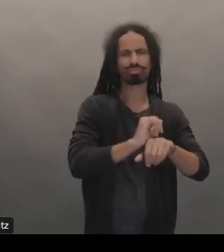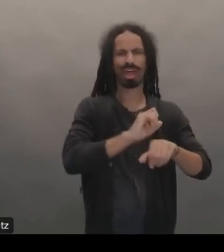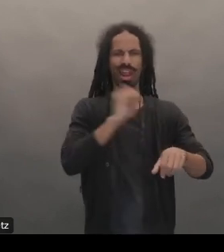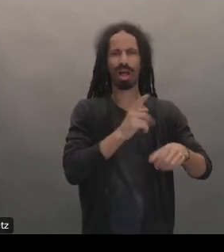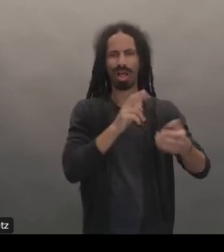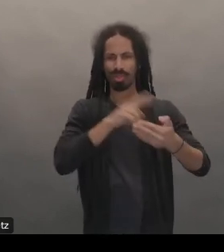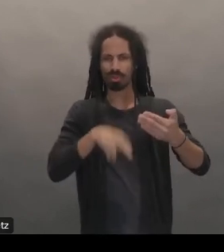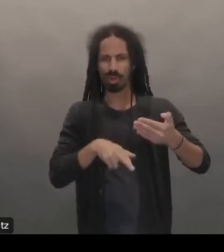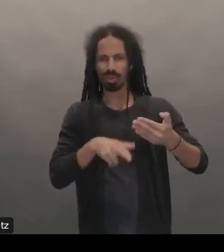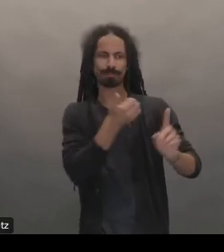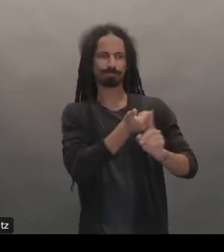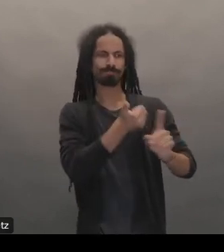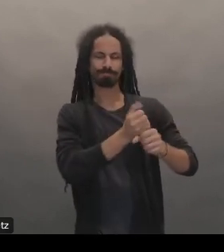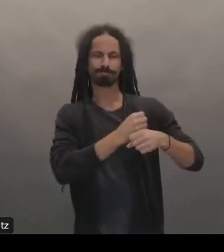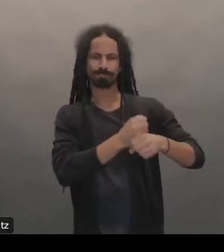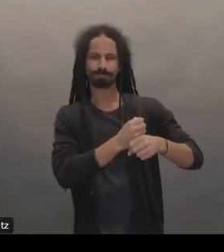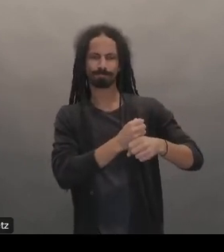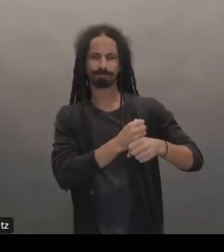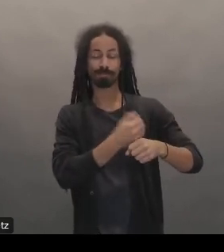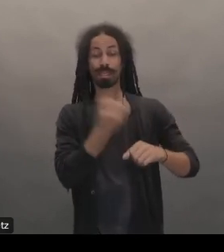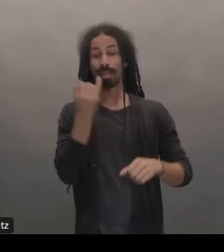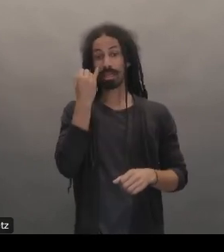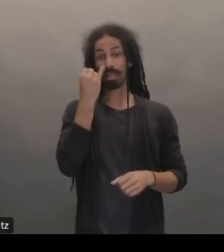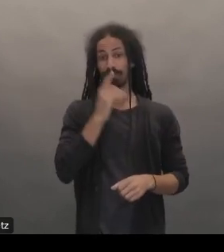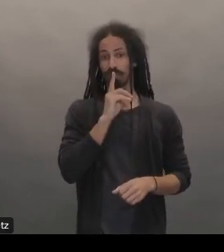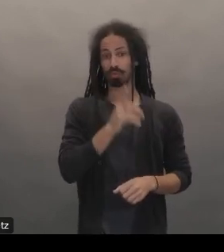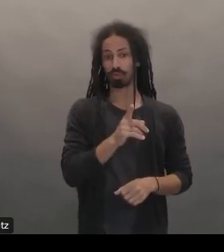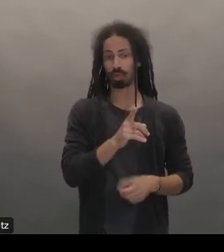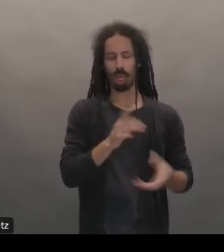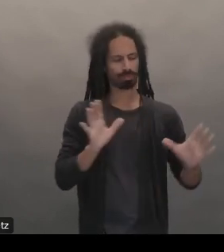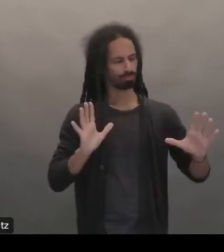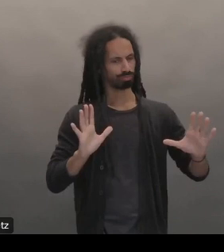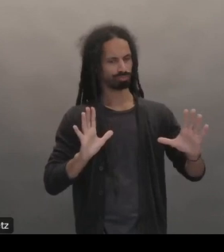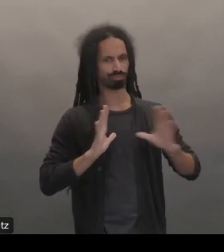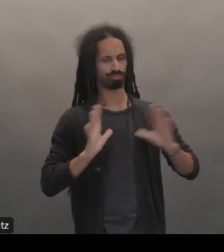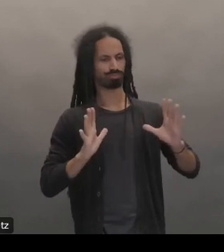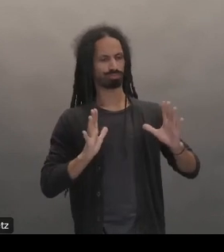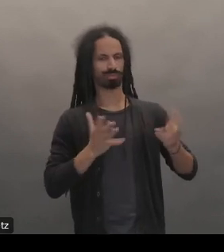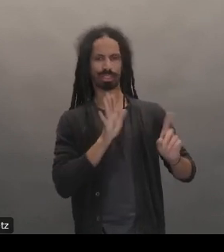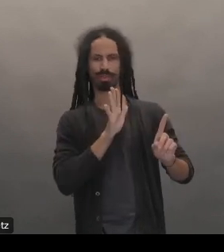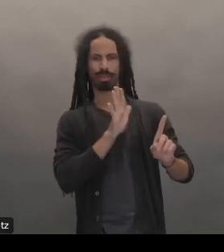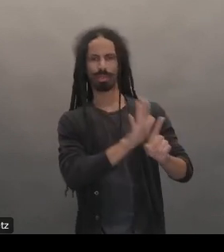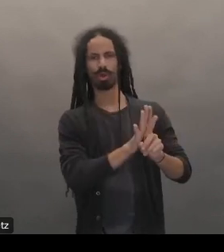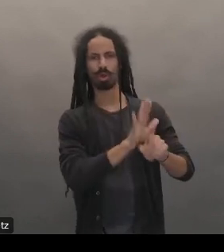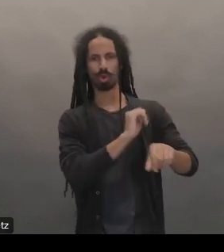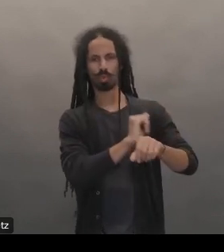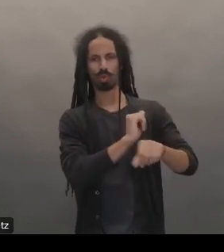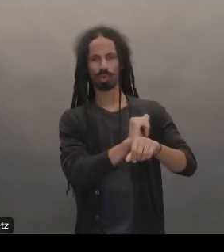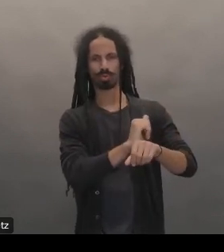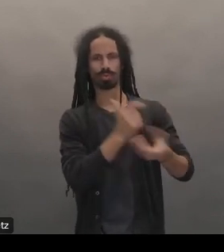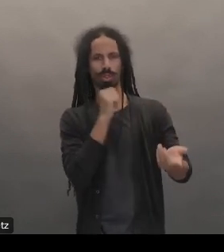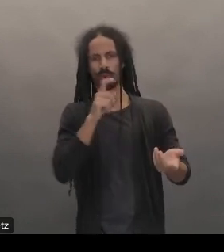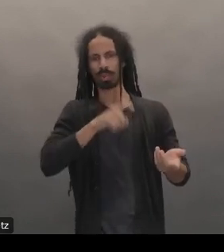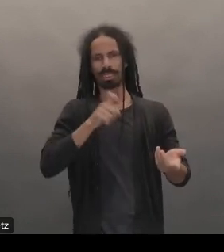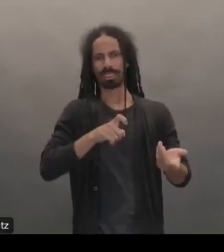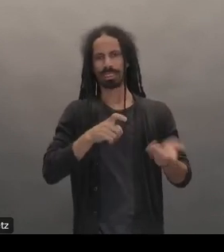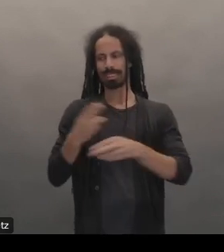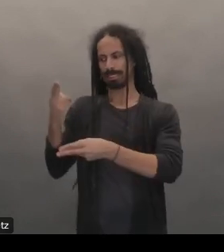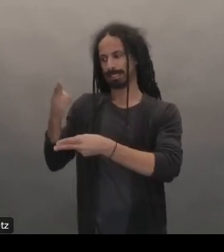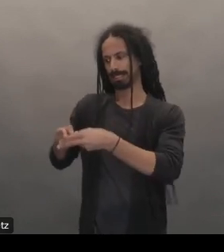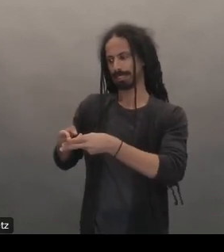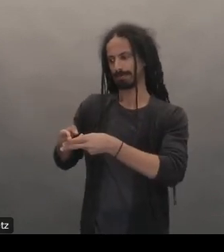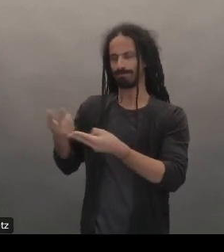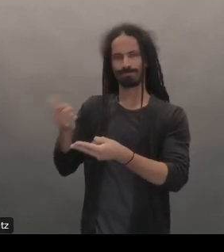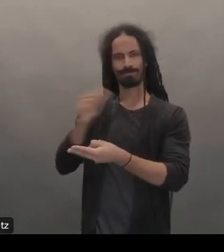results. If that's true, then that's fine. They did their own work, so they don't have to give credit